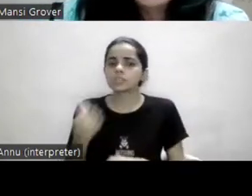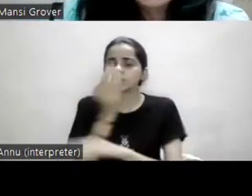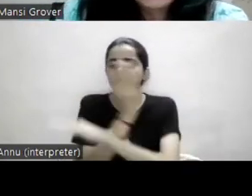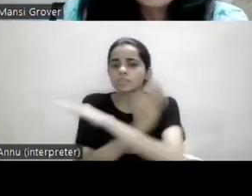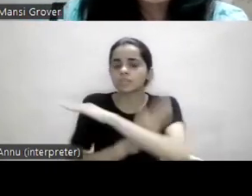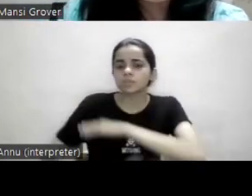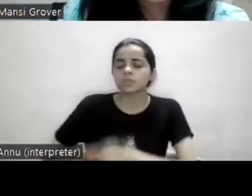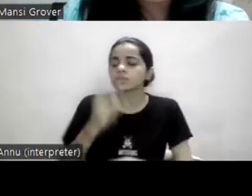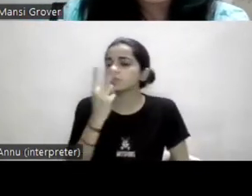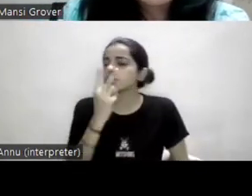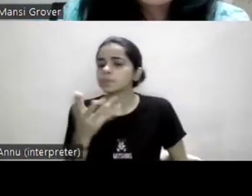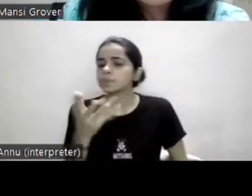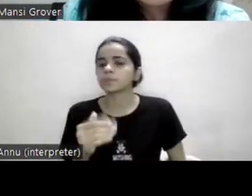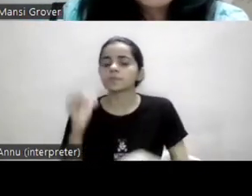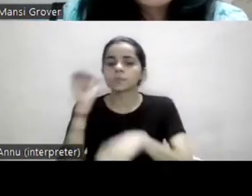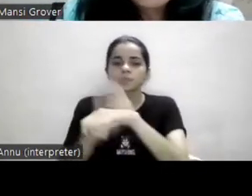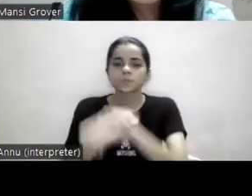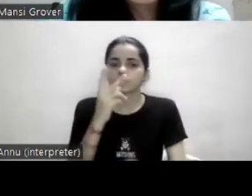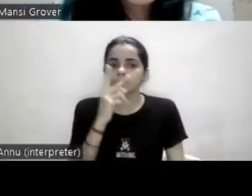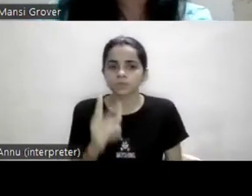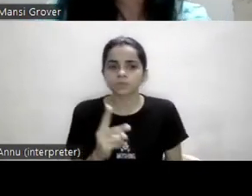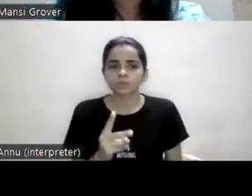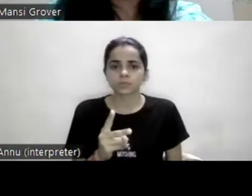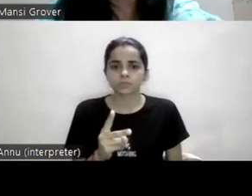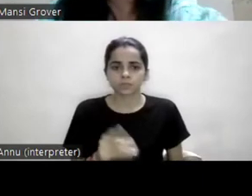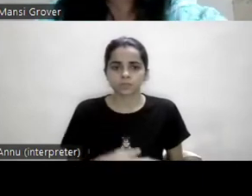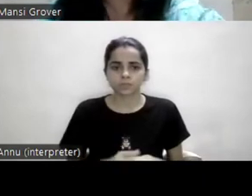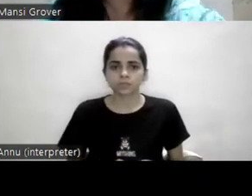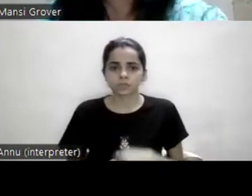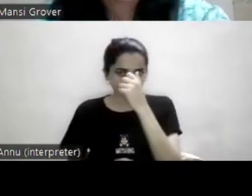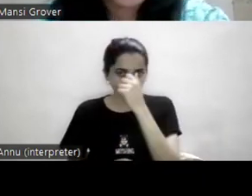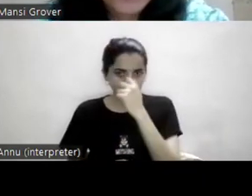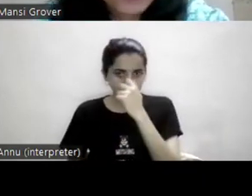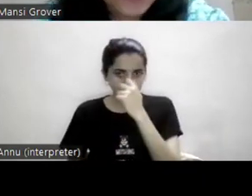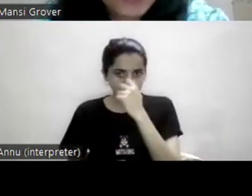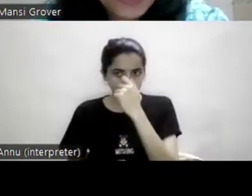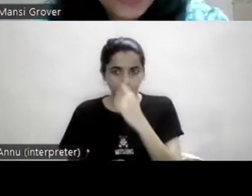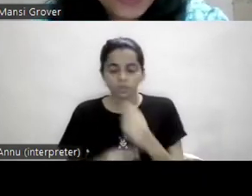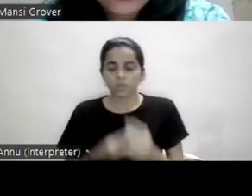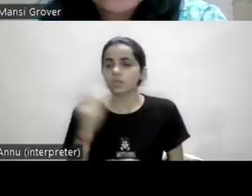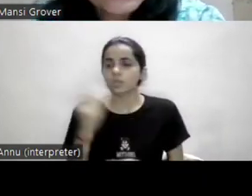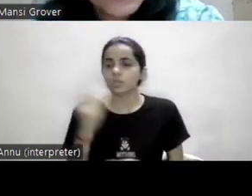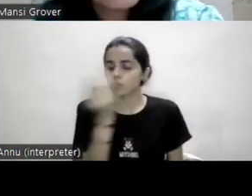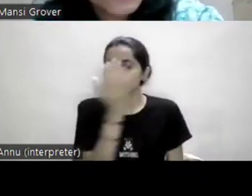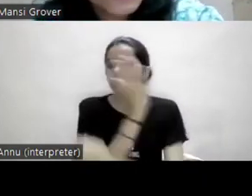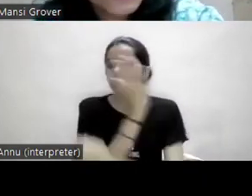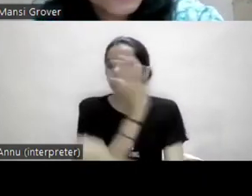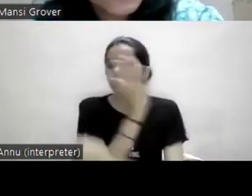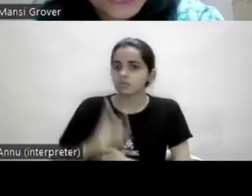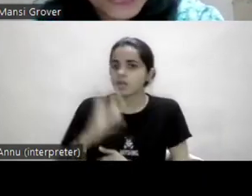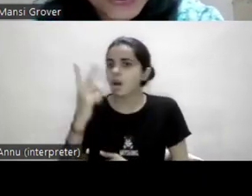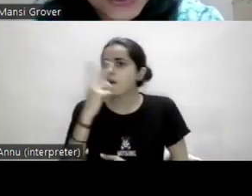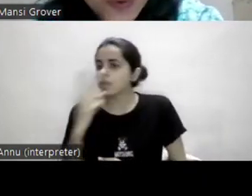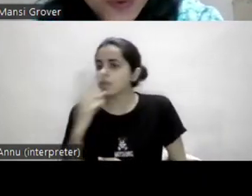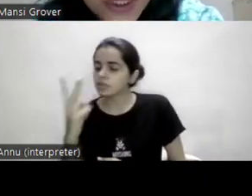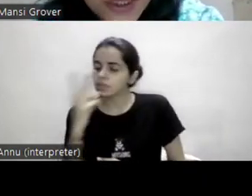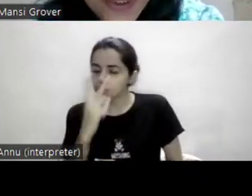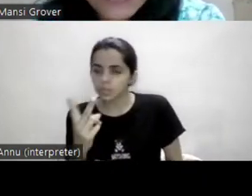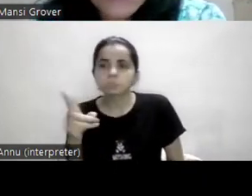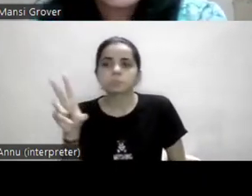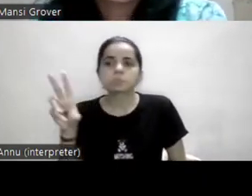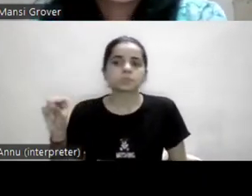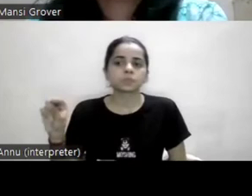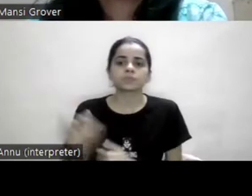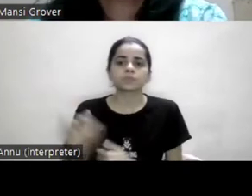5. And let us look at disabilities which are not visible. Not every disability is